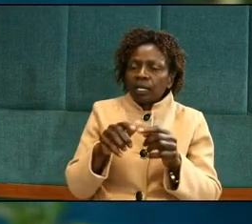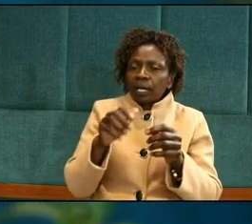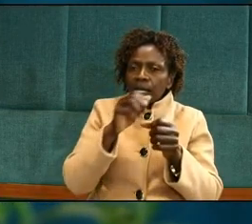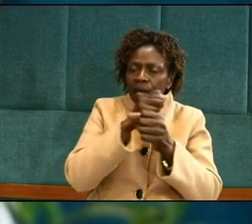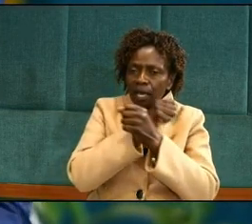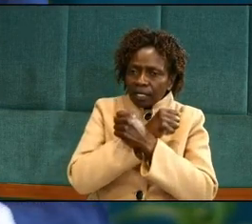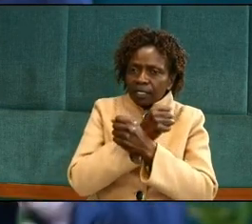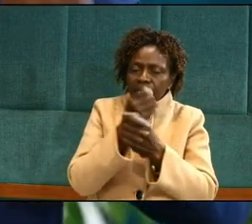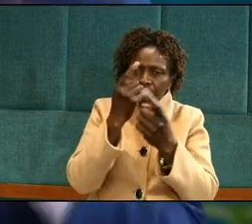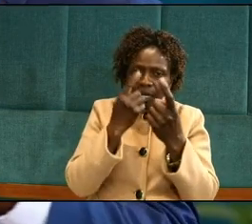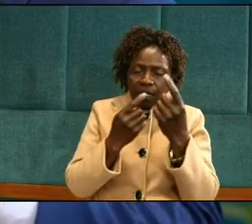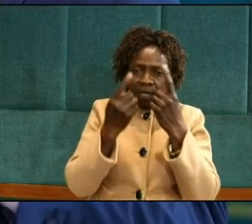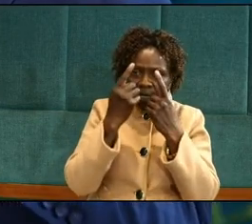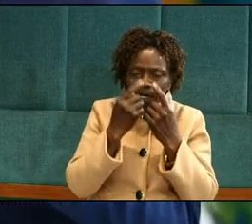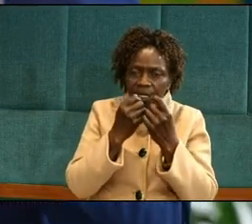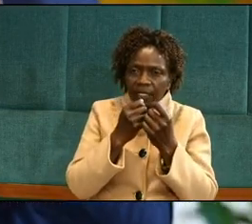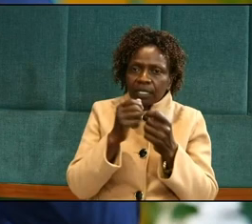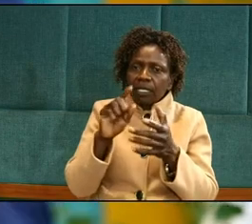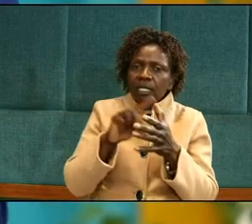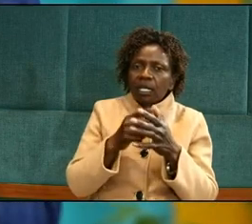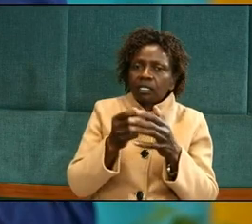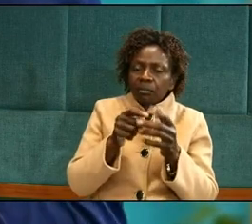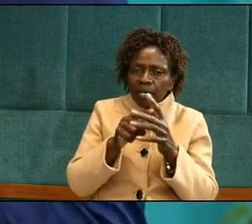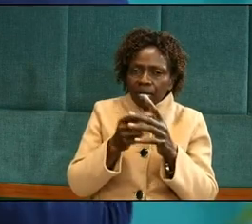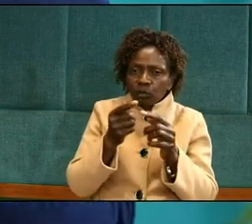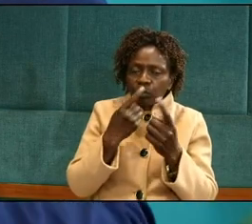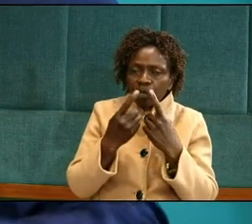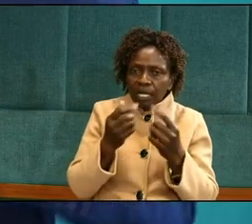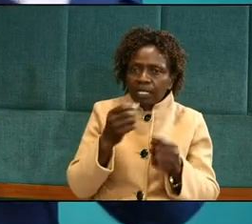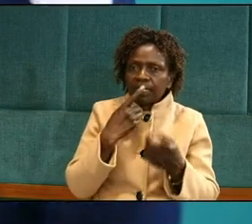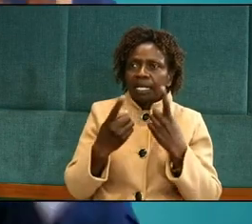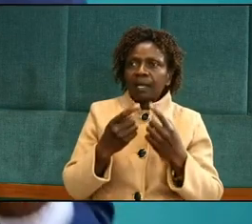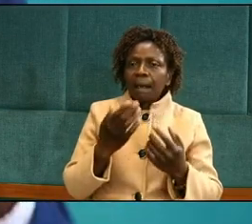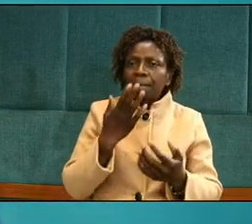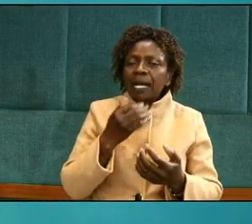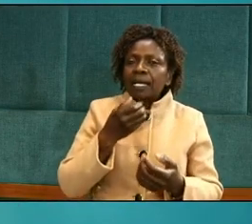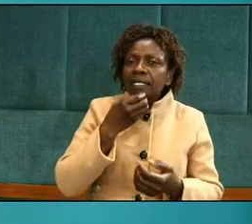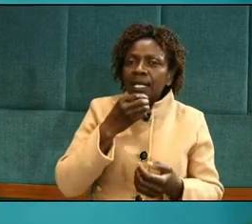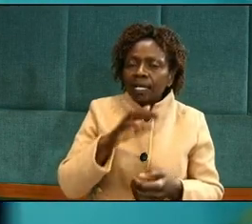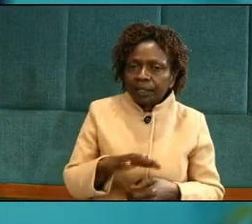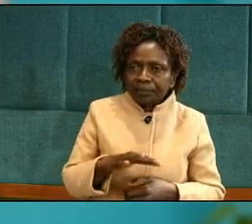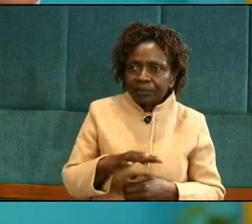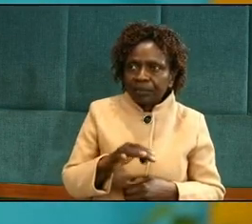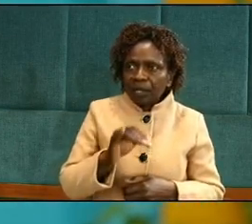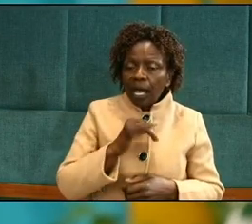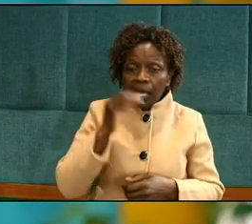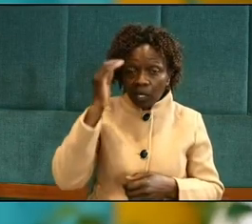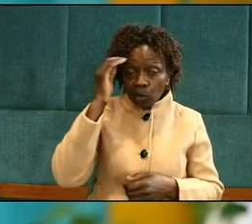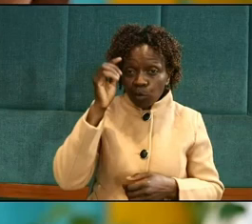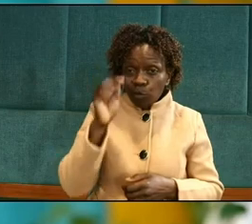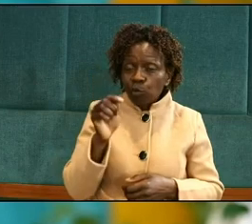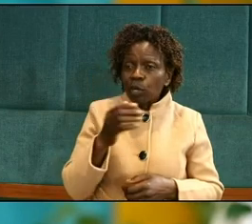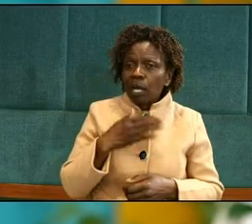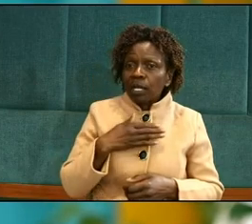They cried. And then she began to speak and said, "My son, I know you